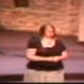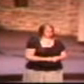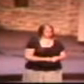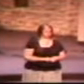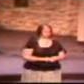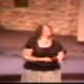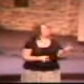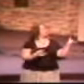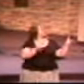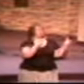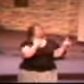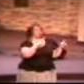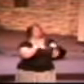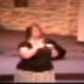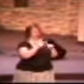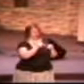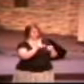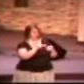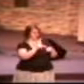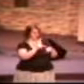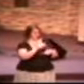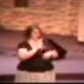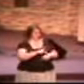can I tell you a moment about Nana's kingdom